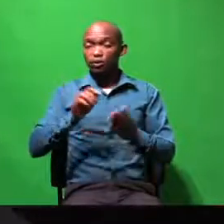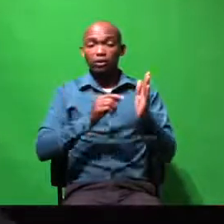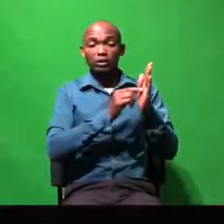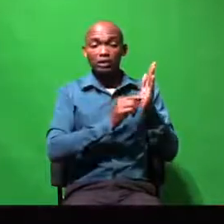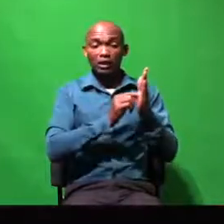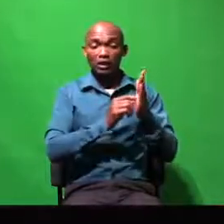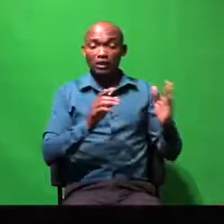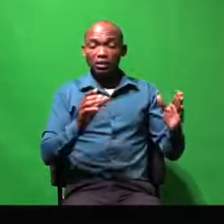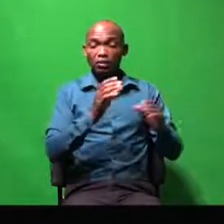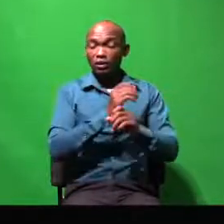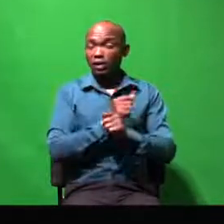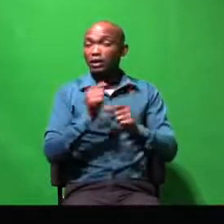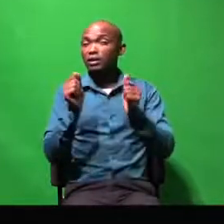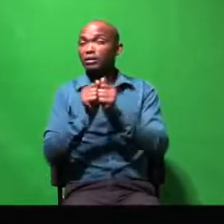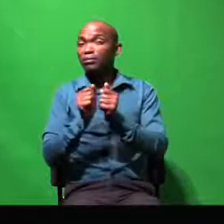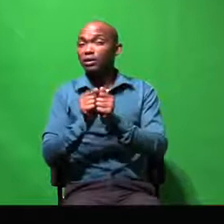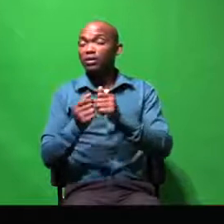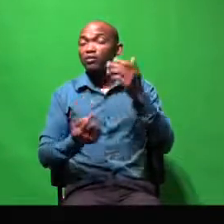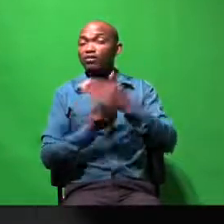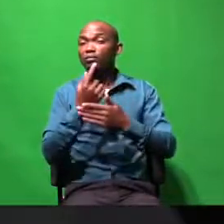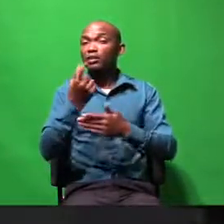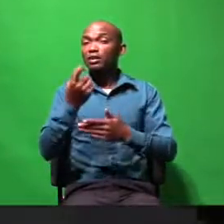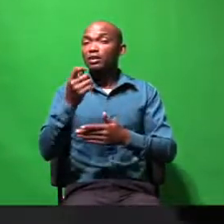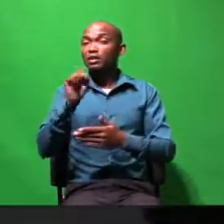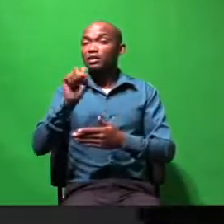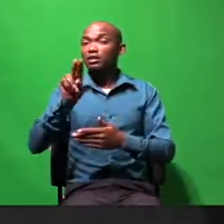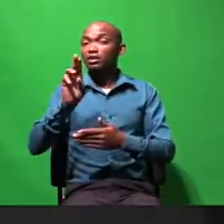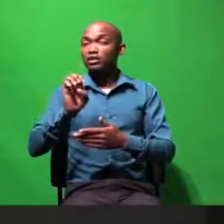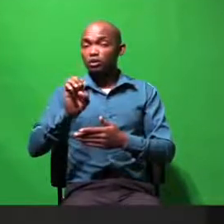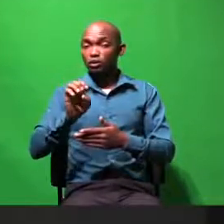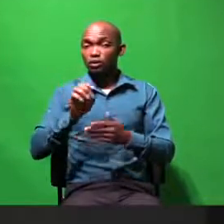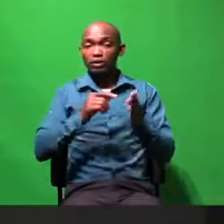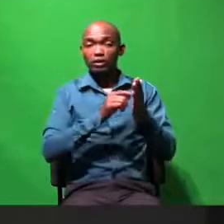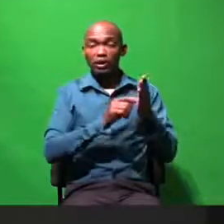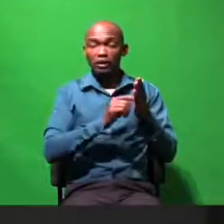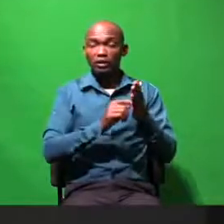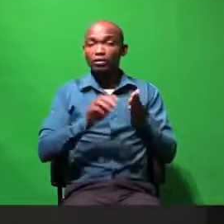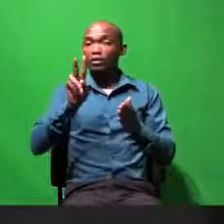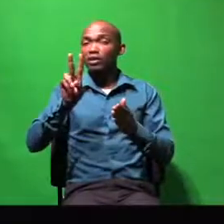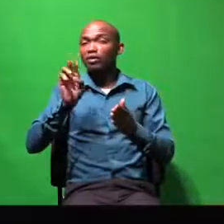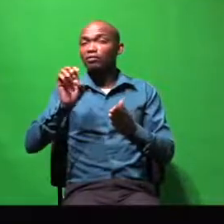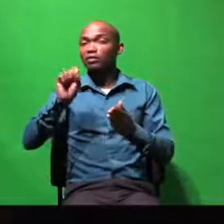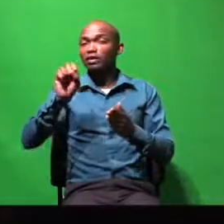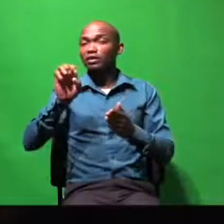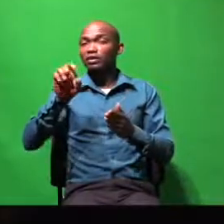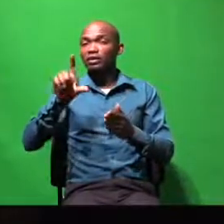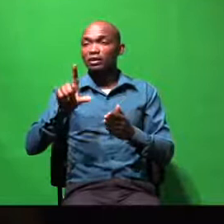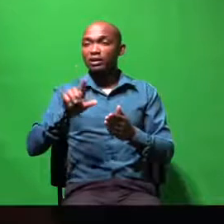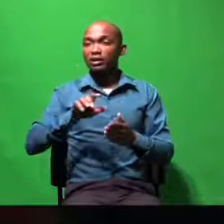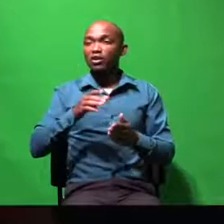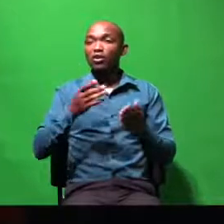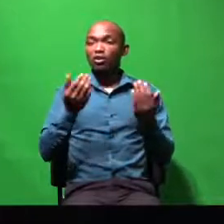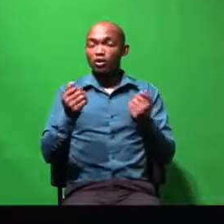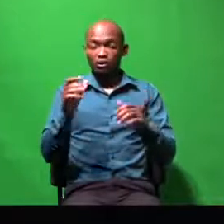will take substances from the tissue cells to the lymph vessels. So now already we have